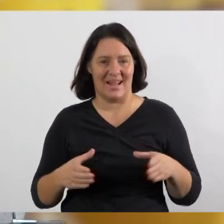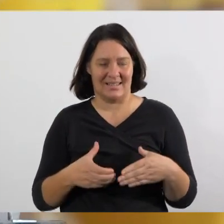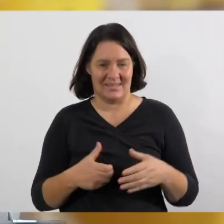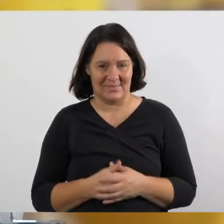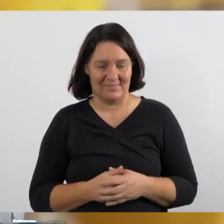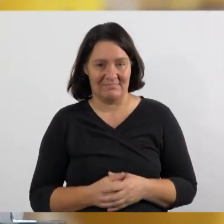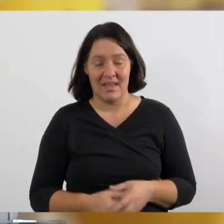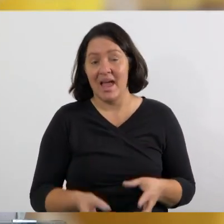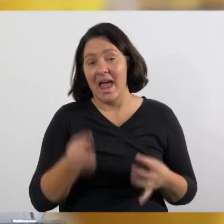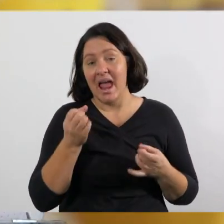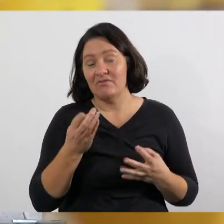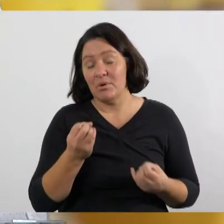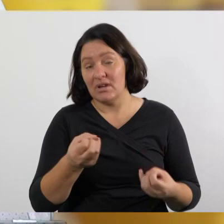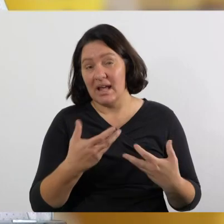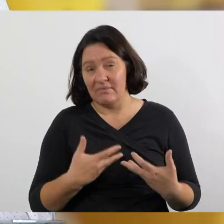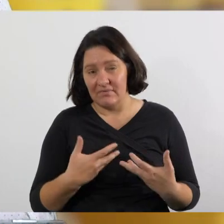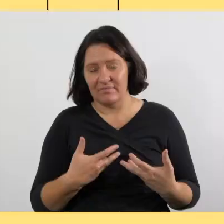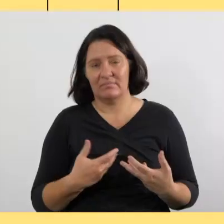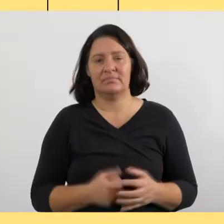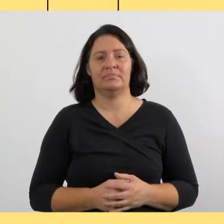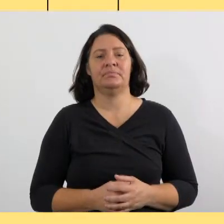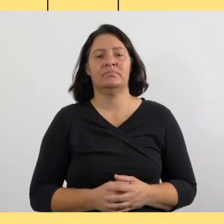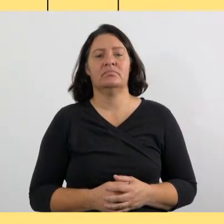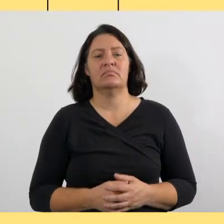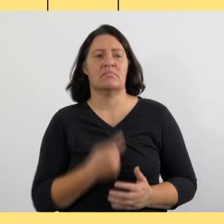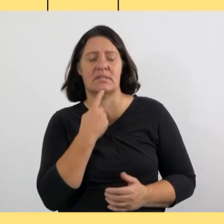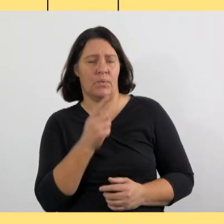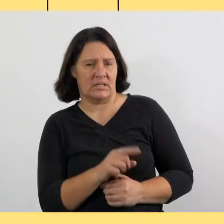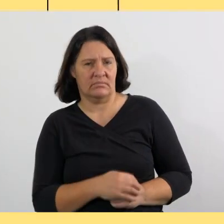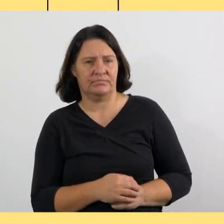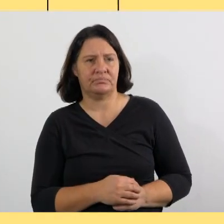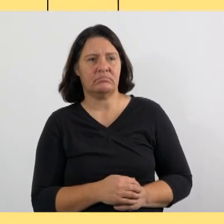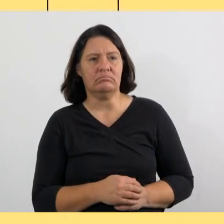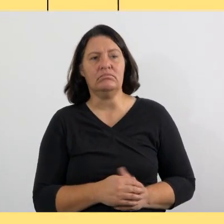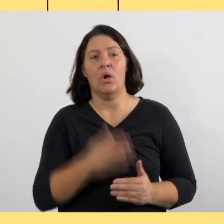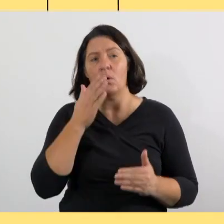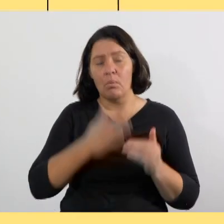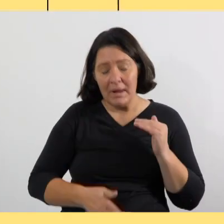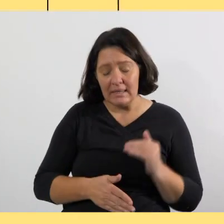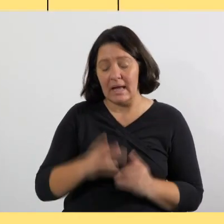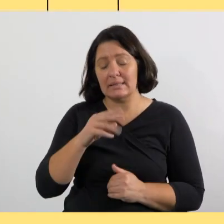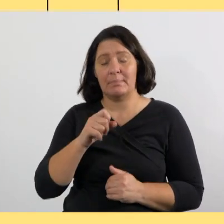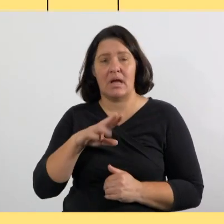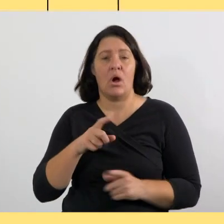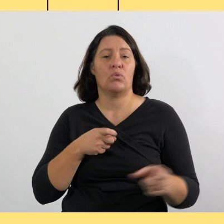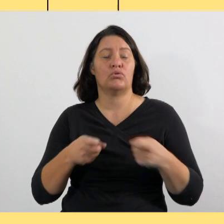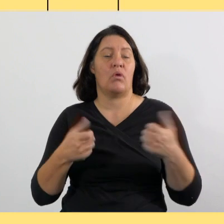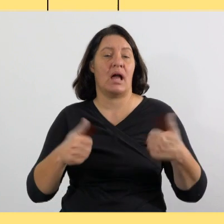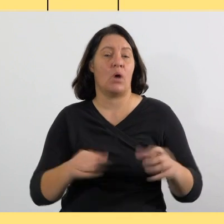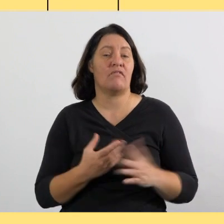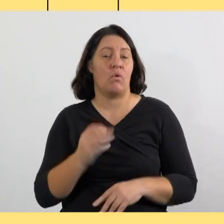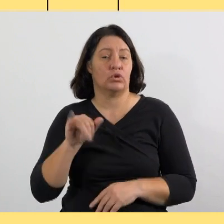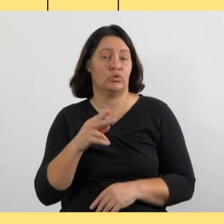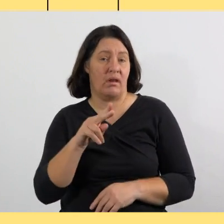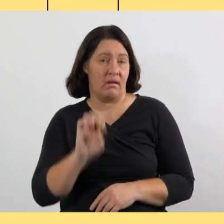today's class. The information that we're given reads as follows. Complete the Debtors Control account for June and balance